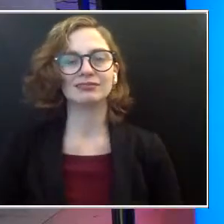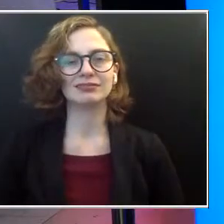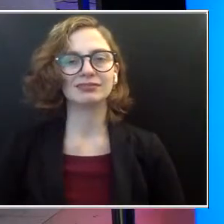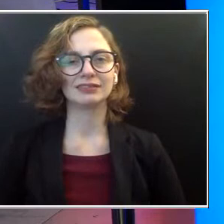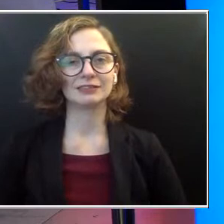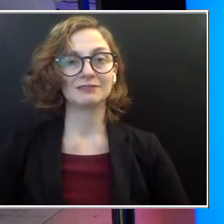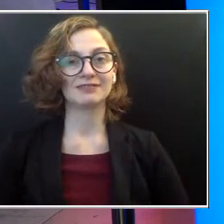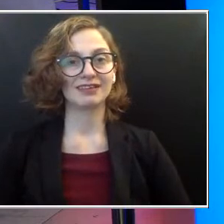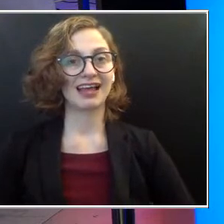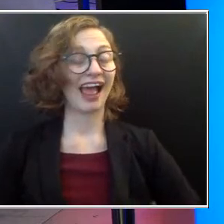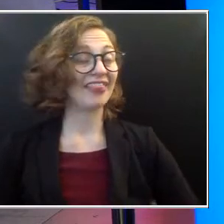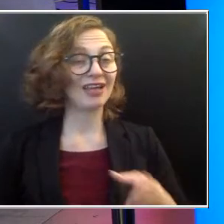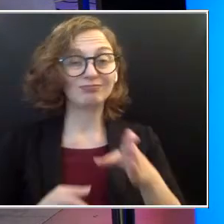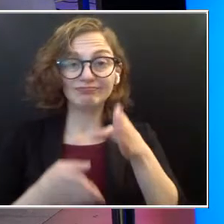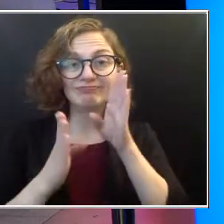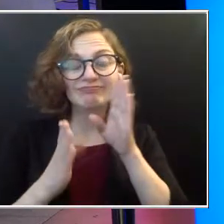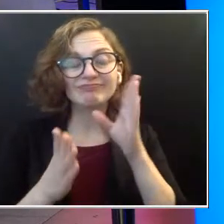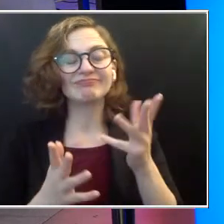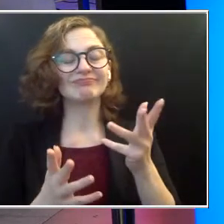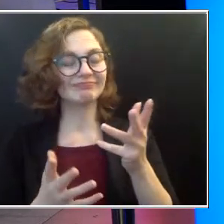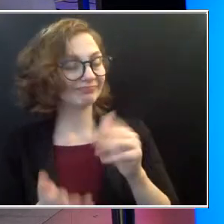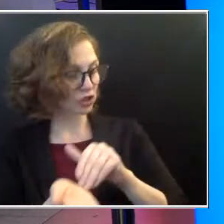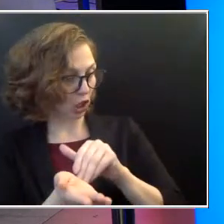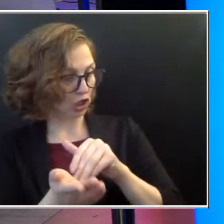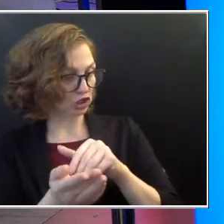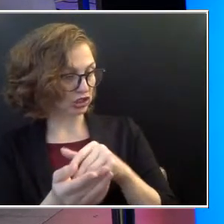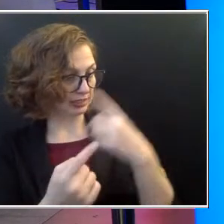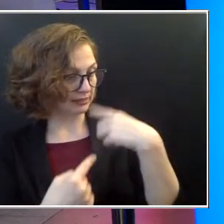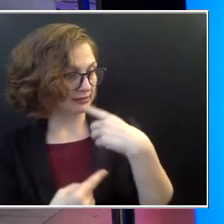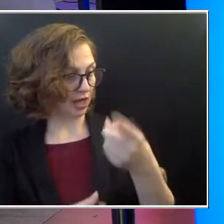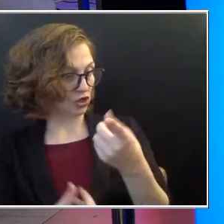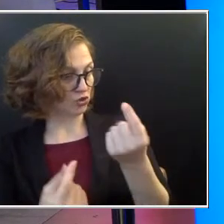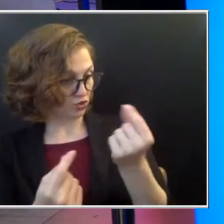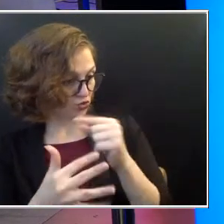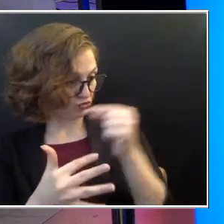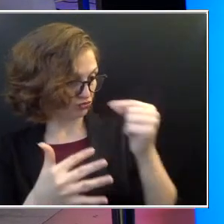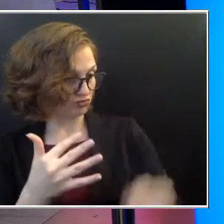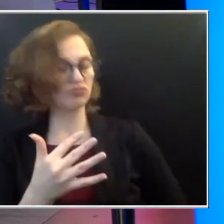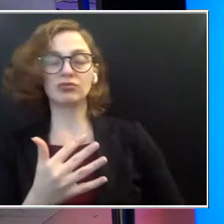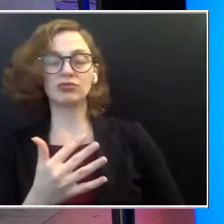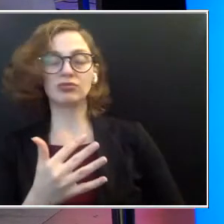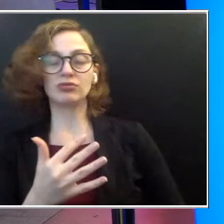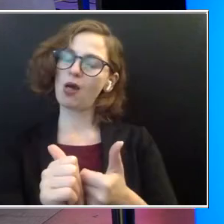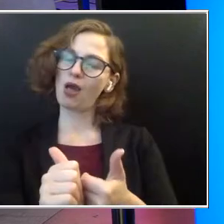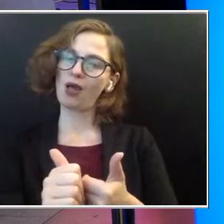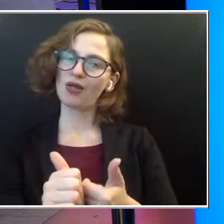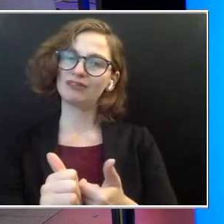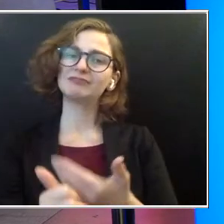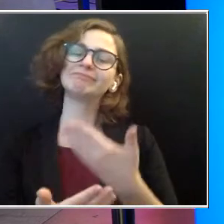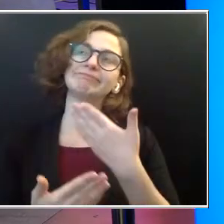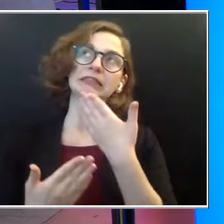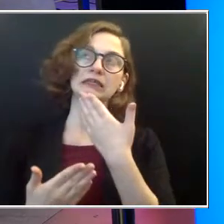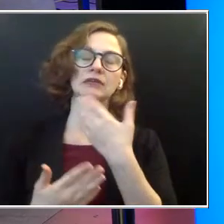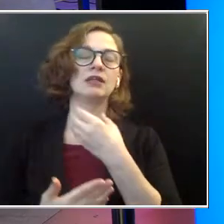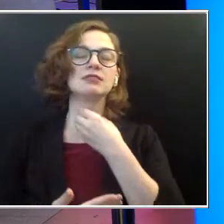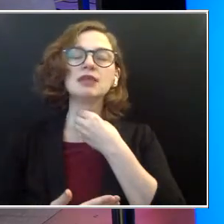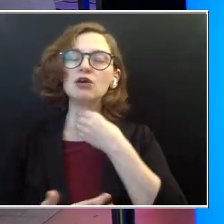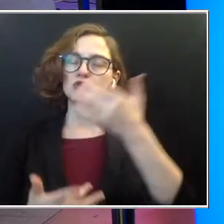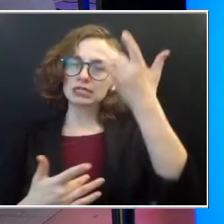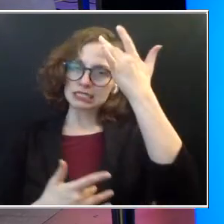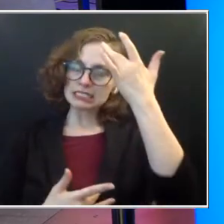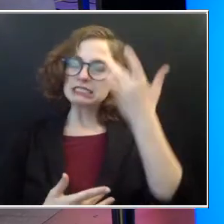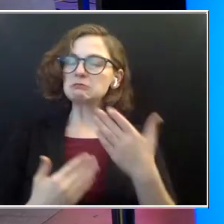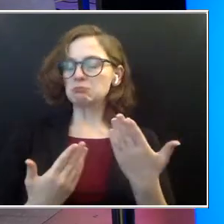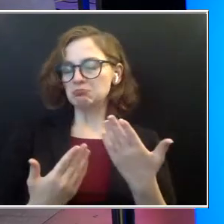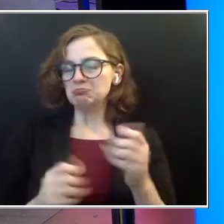attention to what your doctors are telling you to do. And thyroid disease, thankfully, is usually quite treatable. We love seeing the incredible work